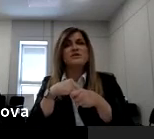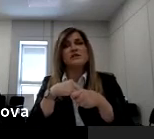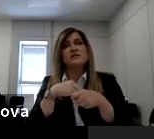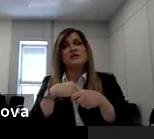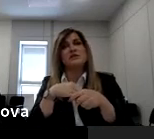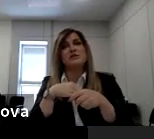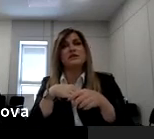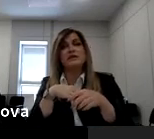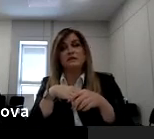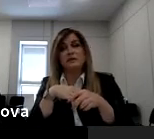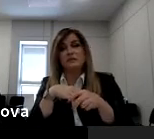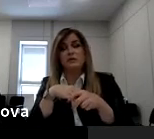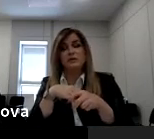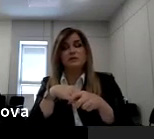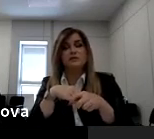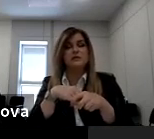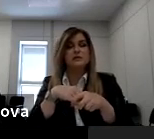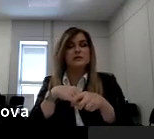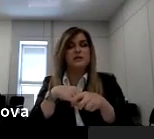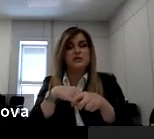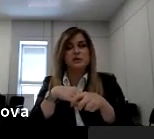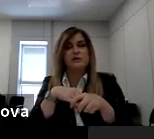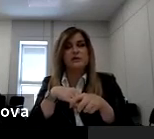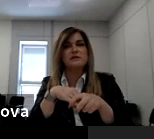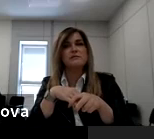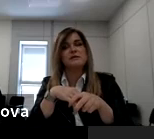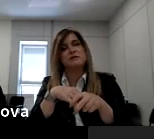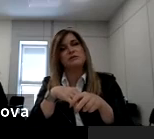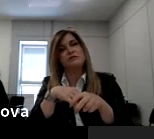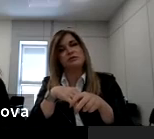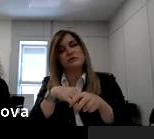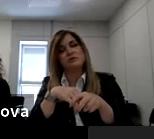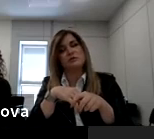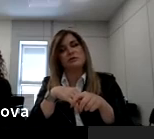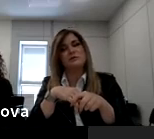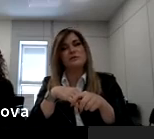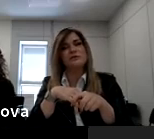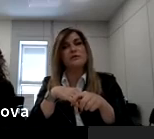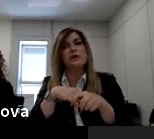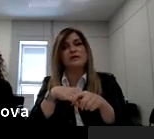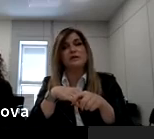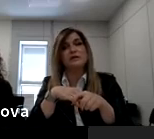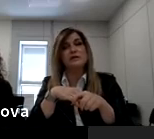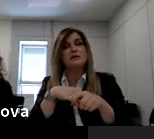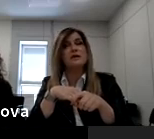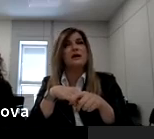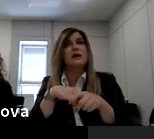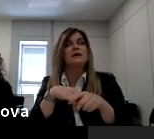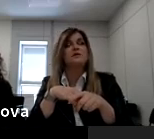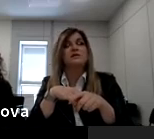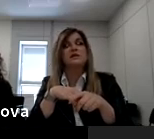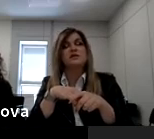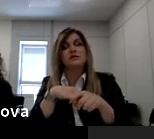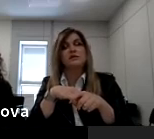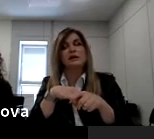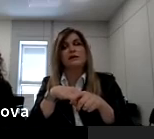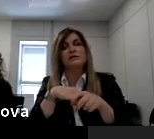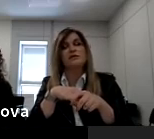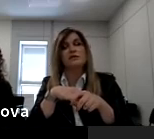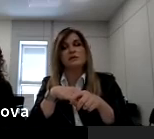We use just Niche and Cree at the moment. Niche is the best solution for the white LEDs. And with